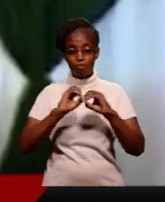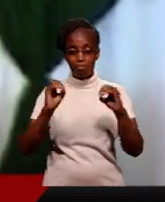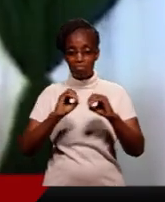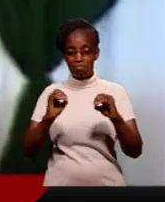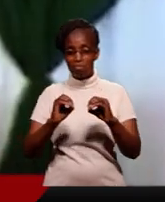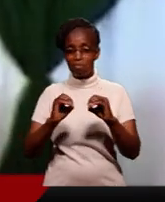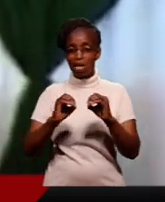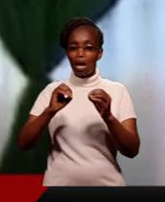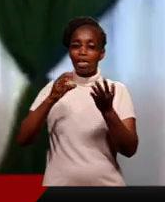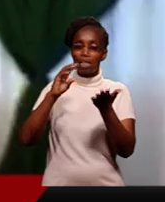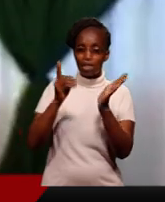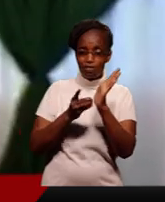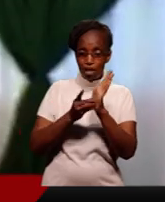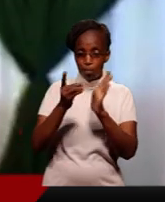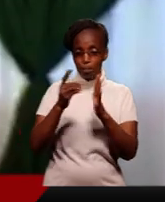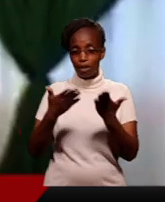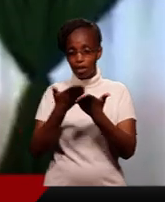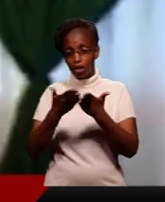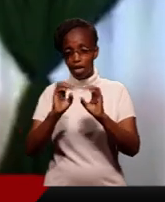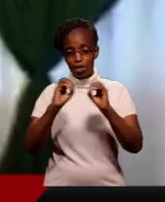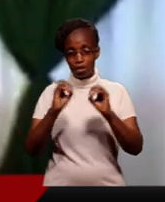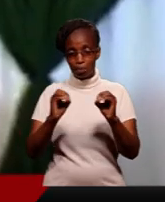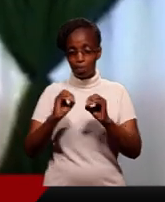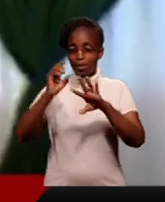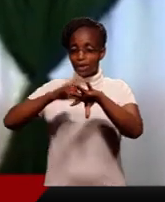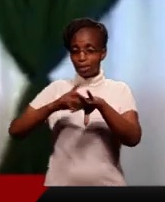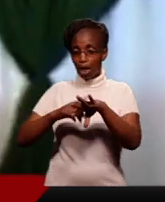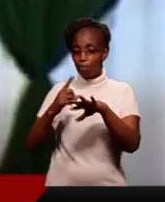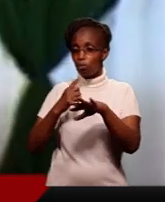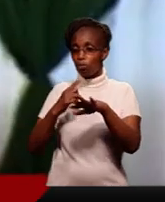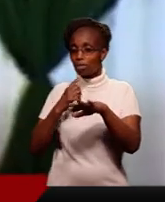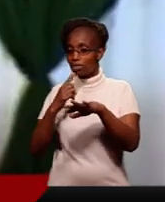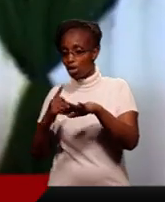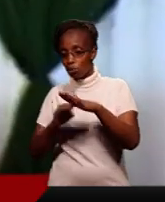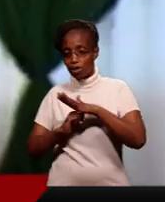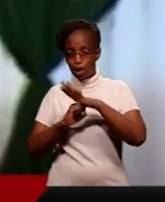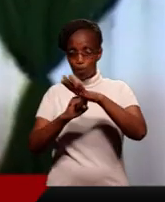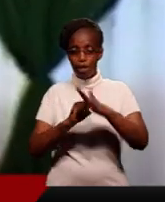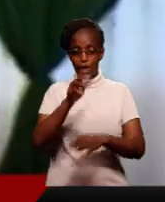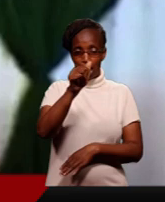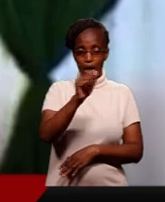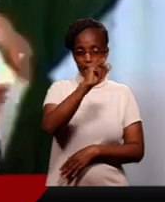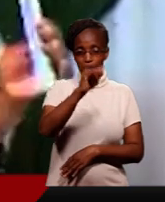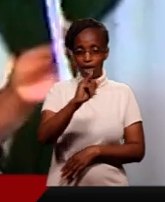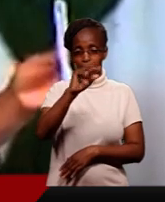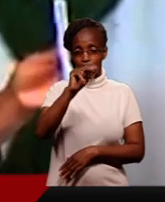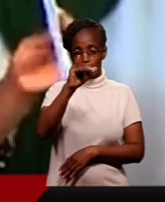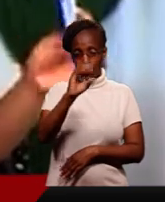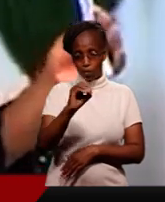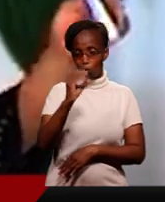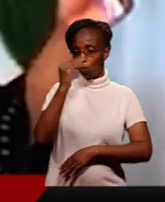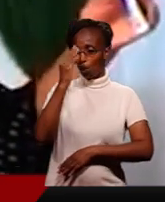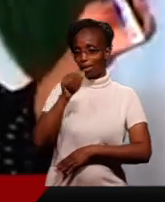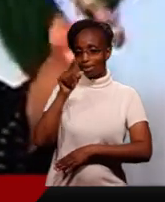meaningful economic activity. And therefore, when we say we support Azimio la Umoja, it is because it's an umbrella